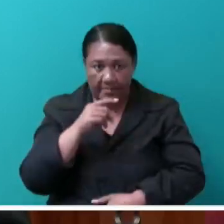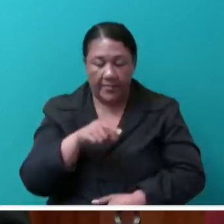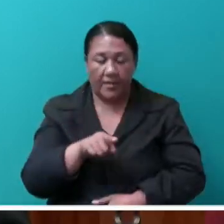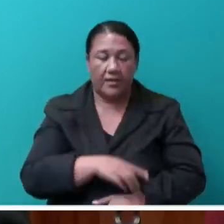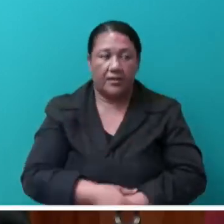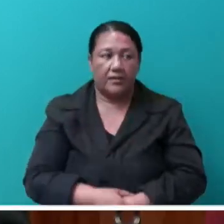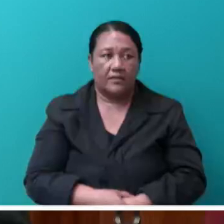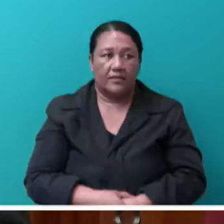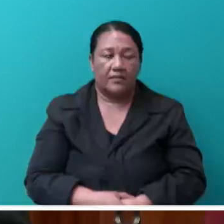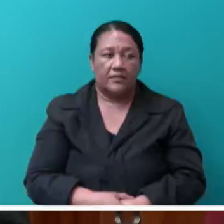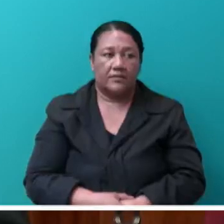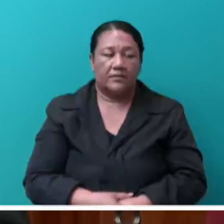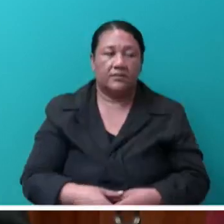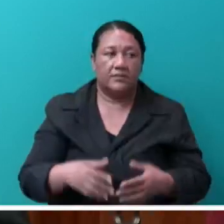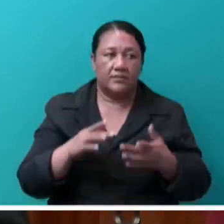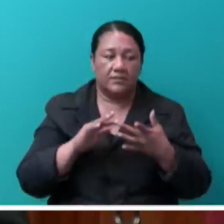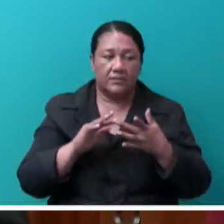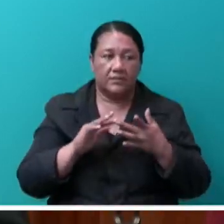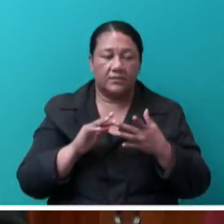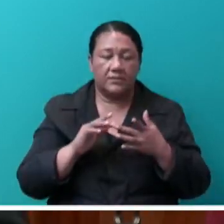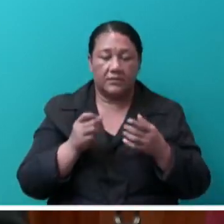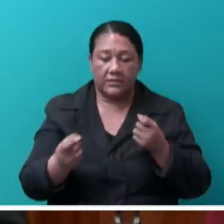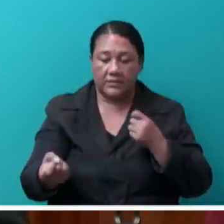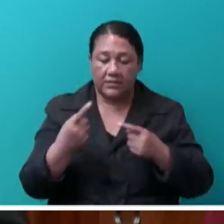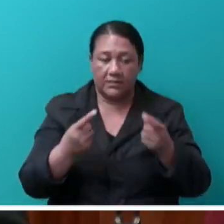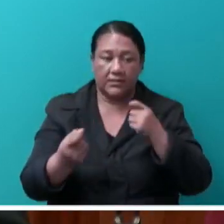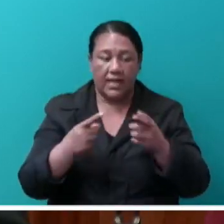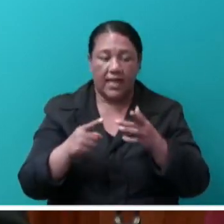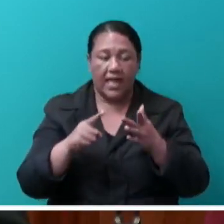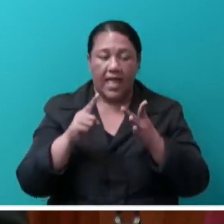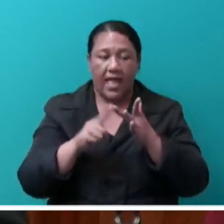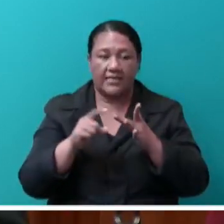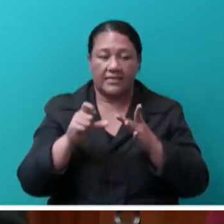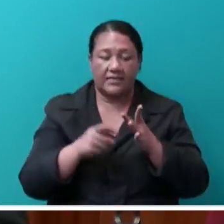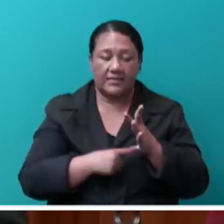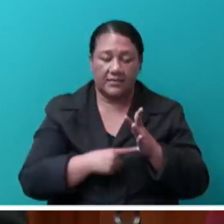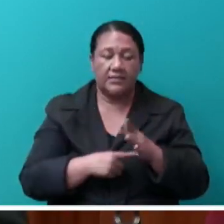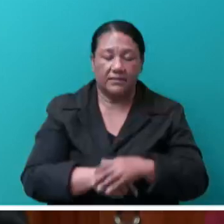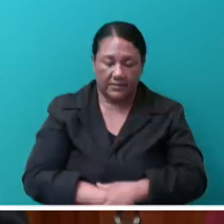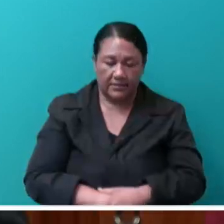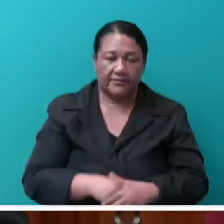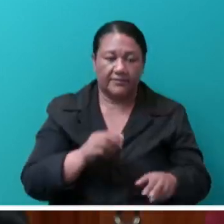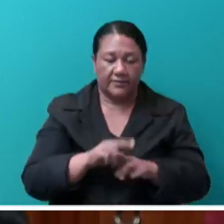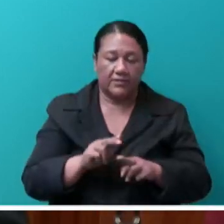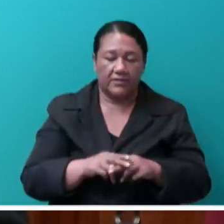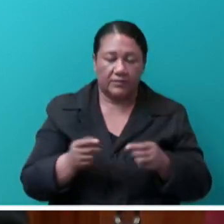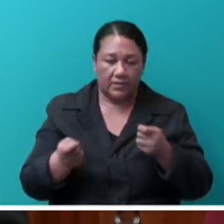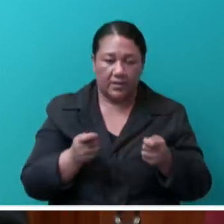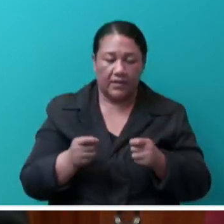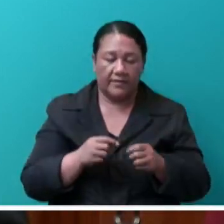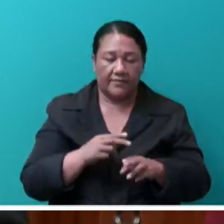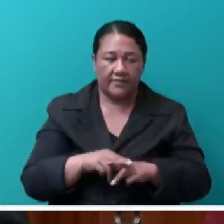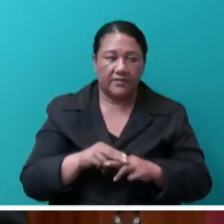dawn in terms of how ICT industry will be conducted in Fiji. It will also